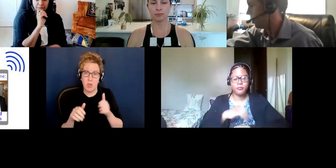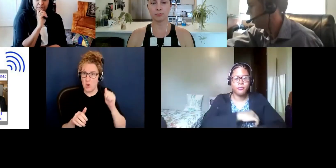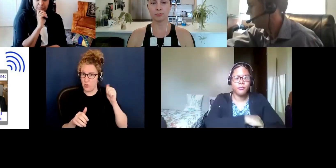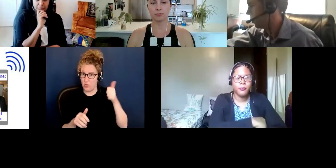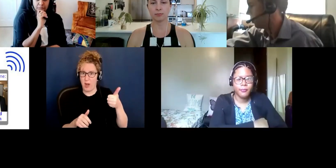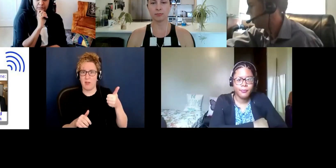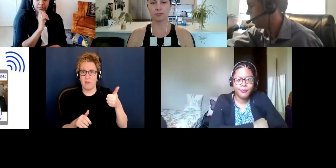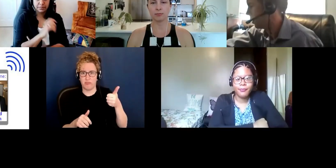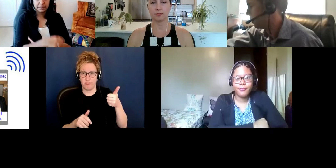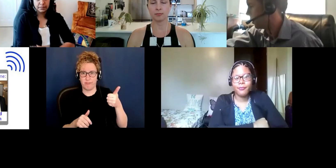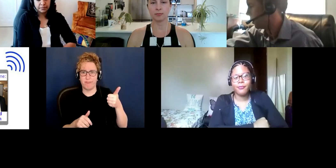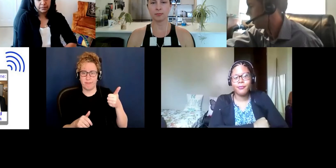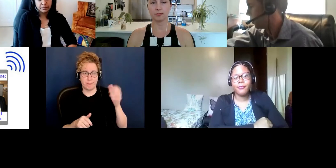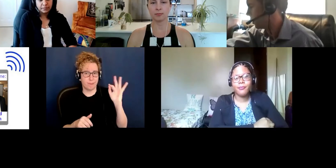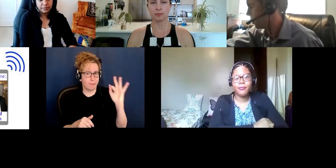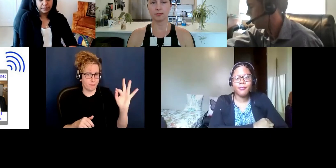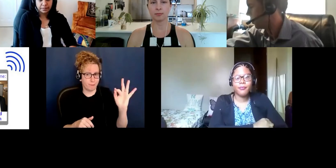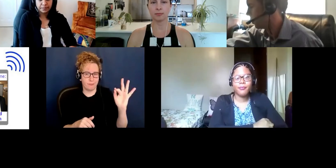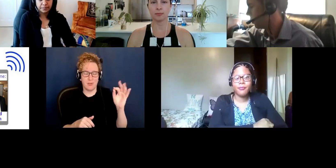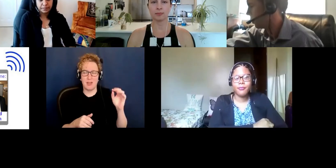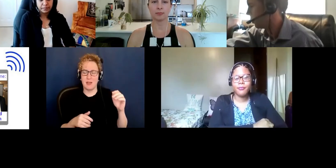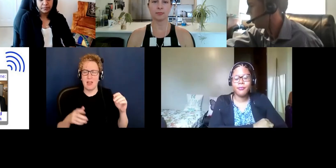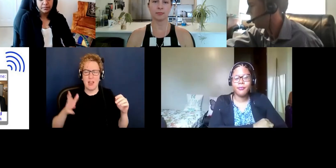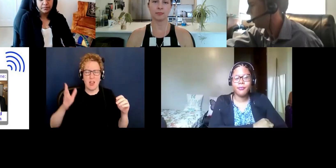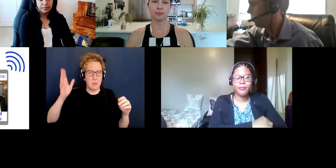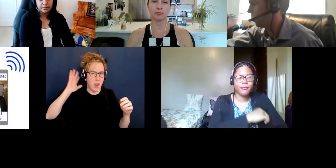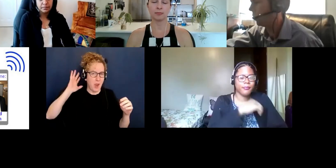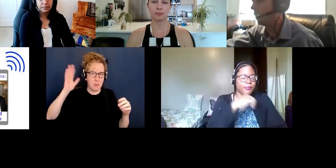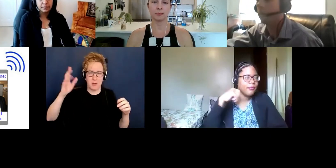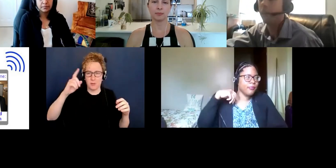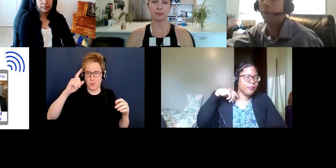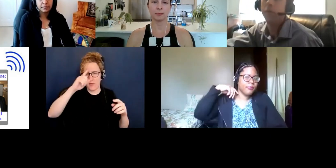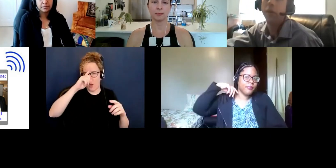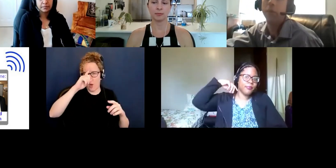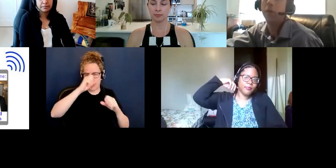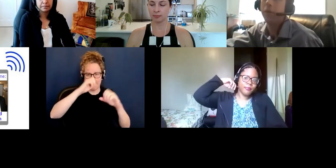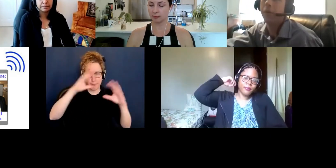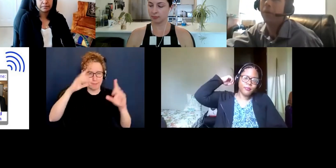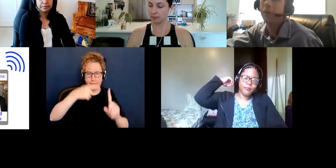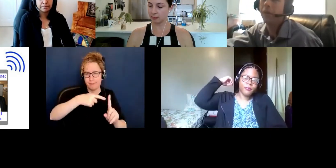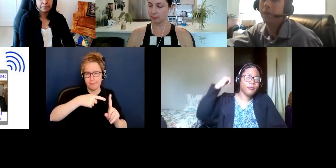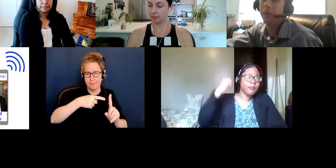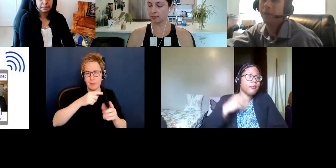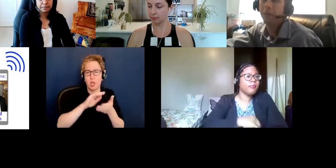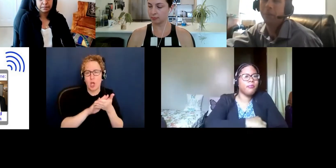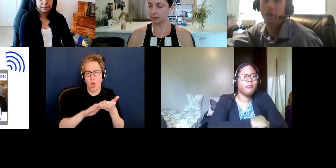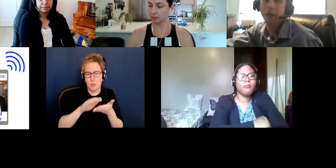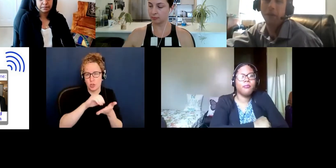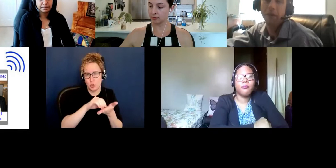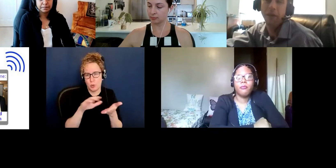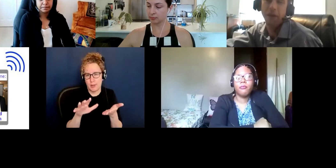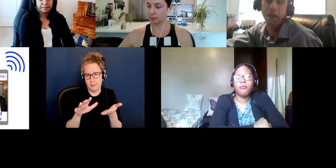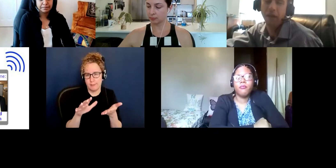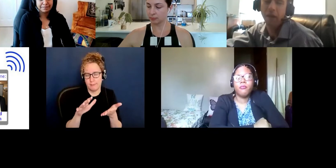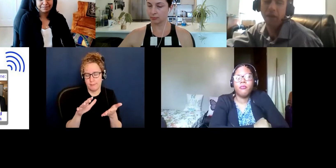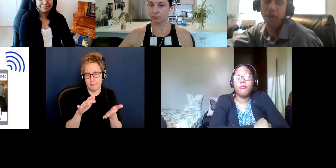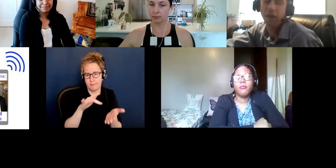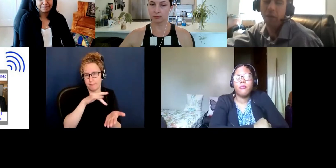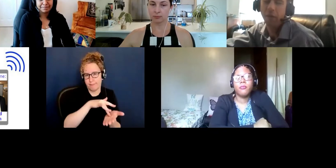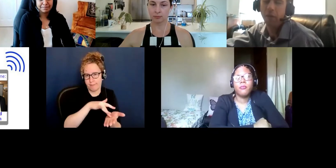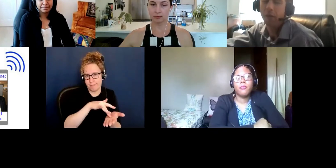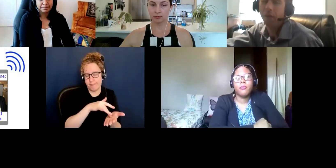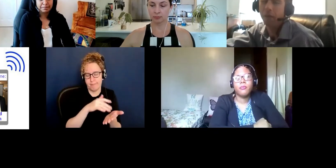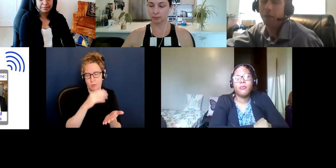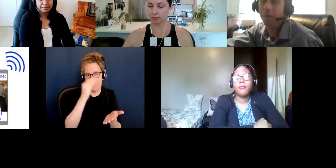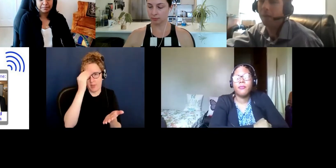been in lots of ways sort of a centerpiece of international exchange. But that's just one piece of the pie, and there